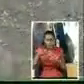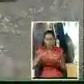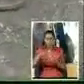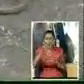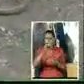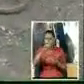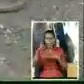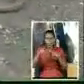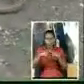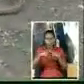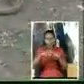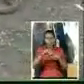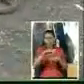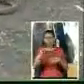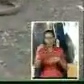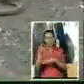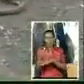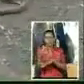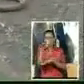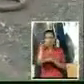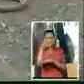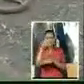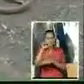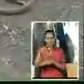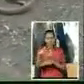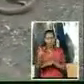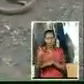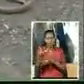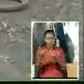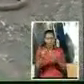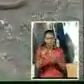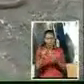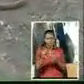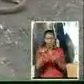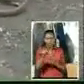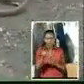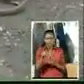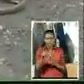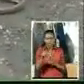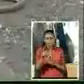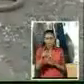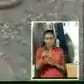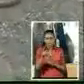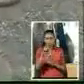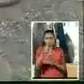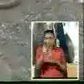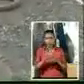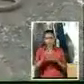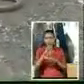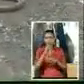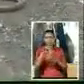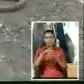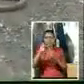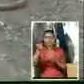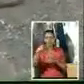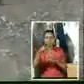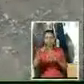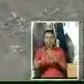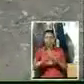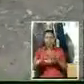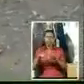have killed the snake, but surprisingly, it has been brought to the attention of ZBC News that one local businessman in Mutare collapsed and died